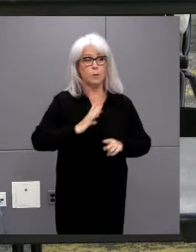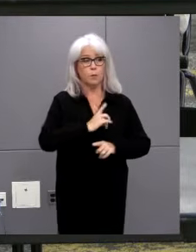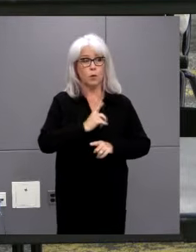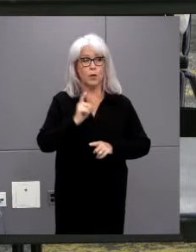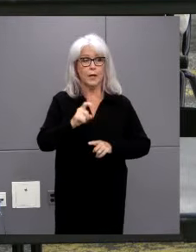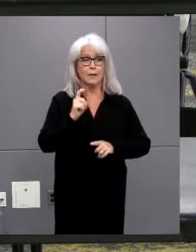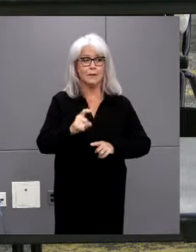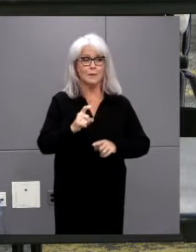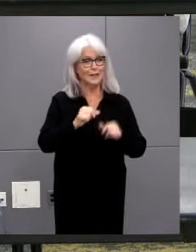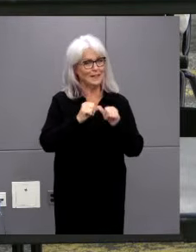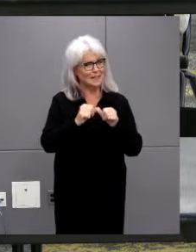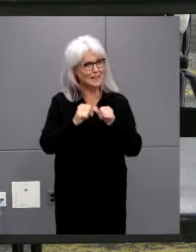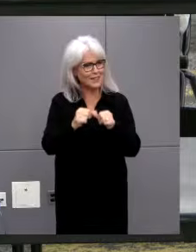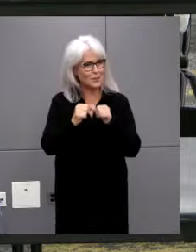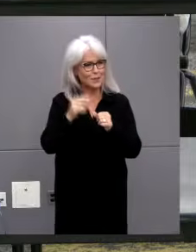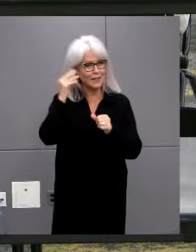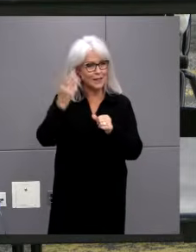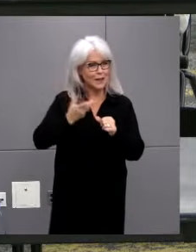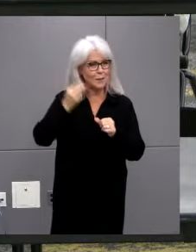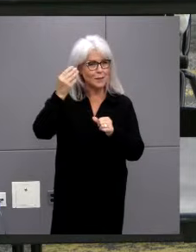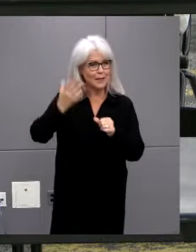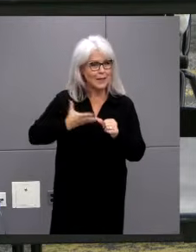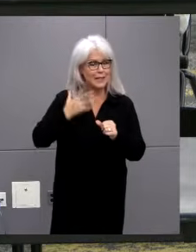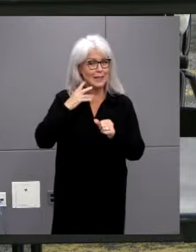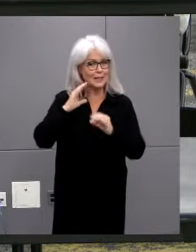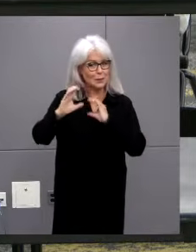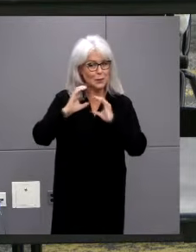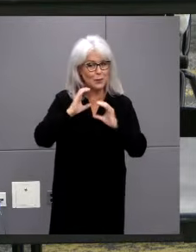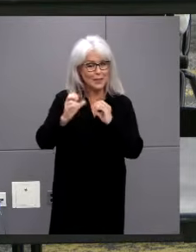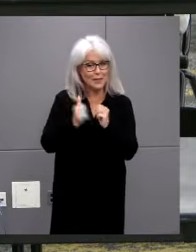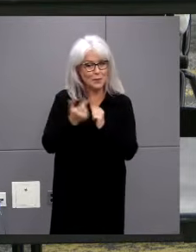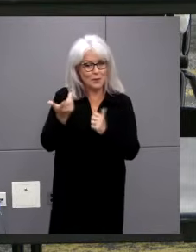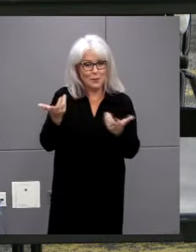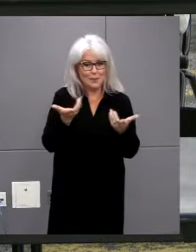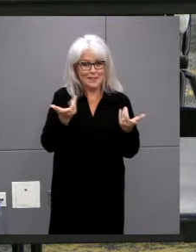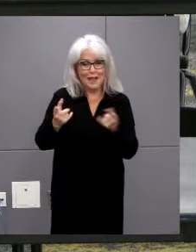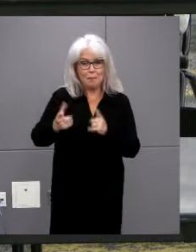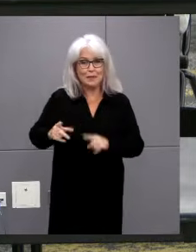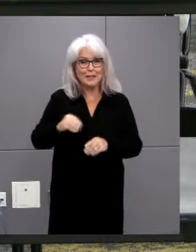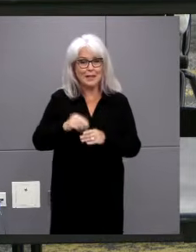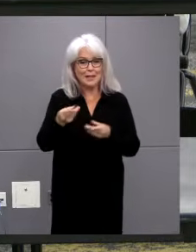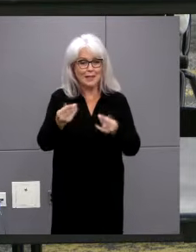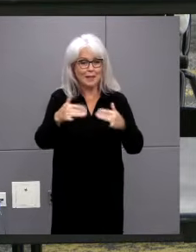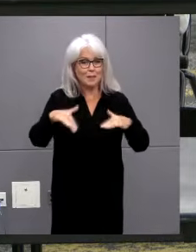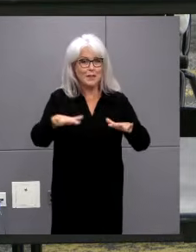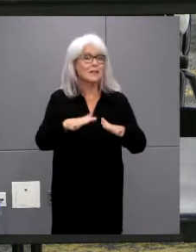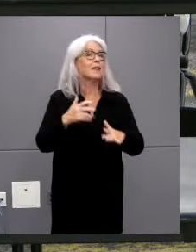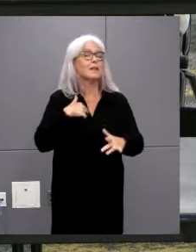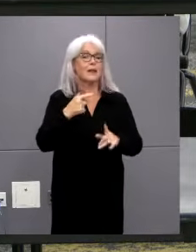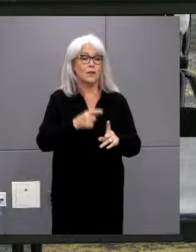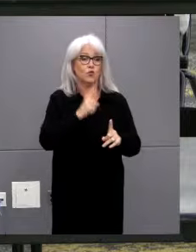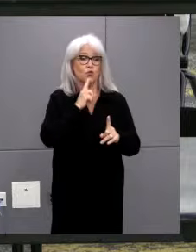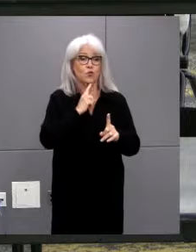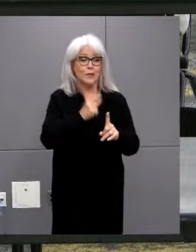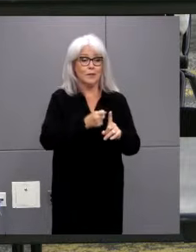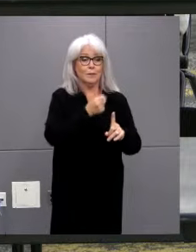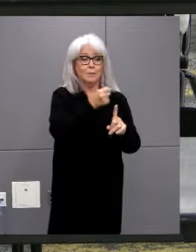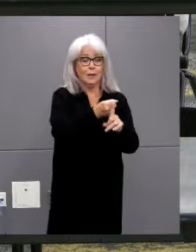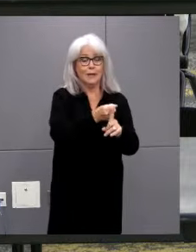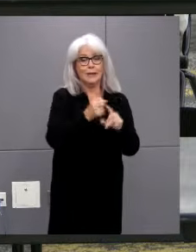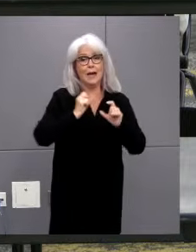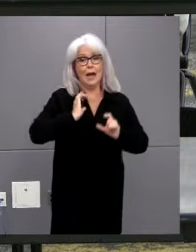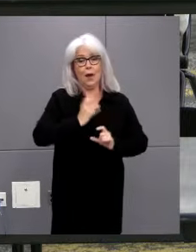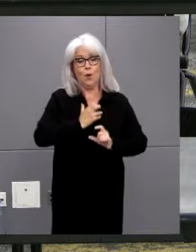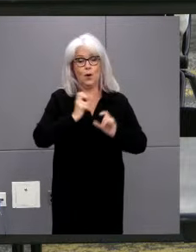continuously be updated and communicated to about things that are taking place, particularly things that impact our ability to do